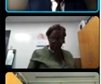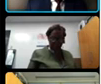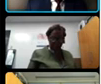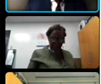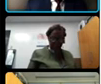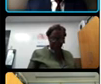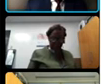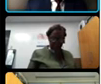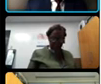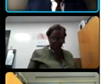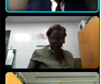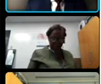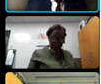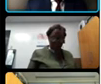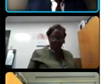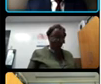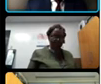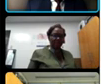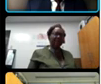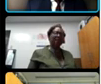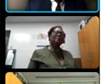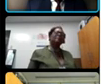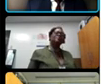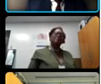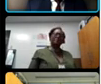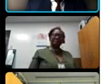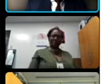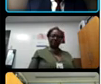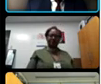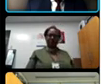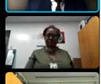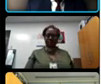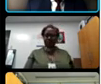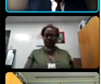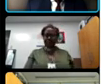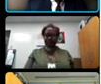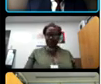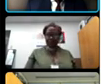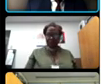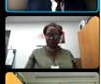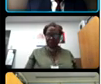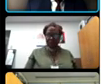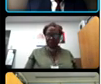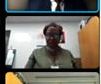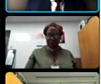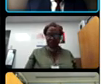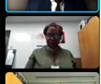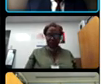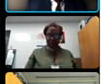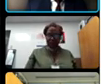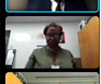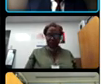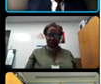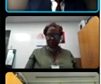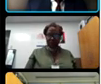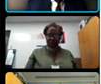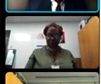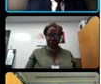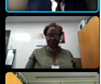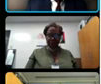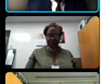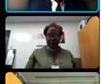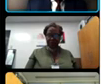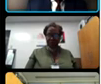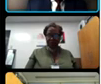the family can produce a PDF document or a photo that can be uploaded to the website. And again, that website